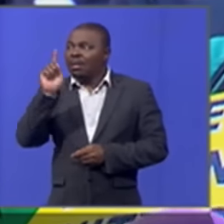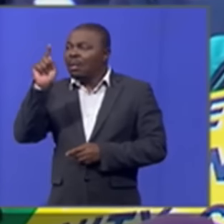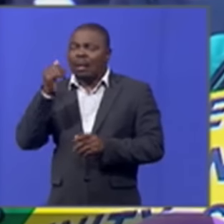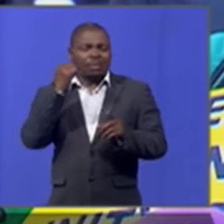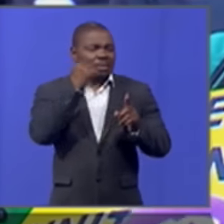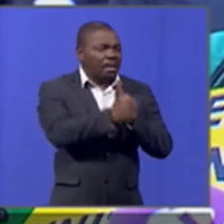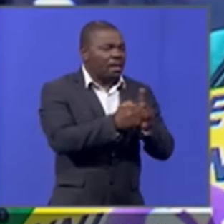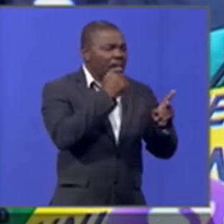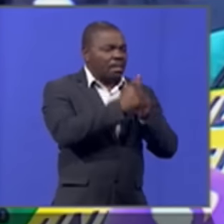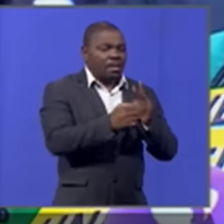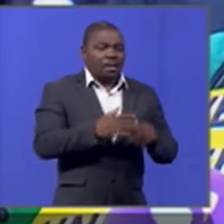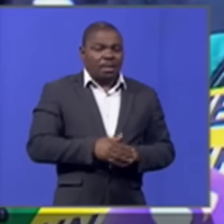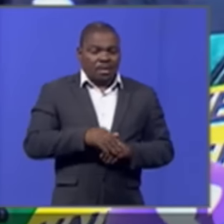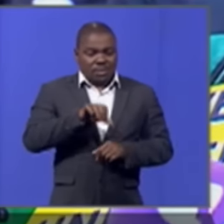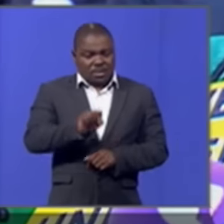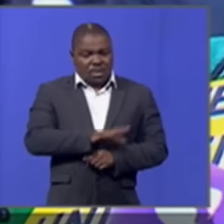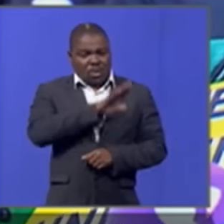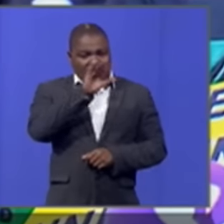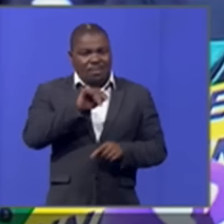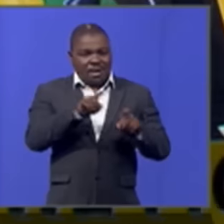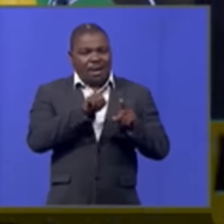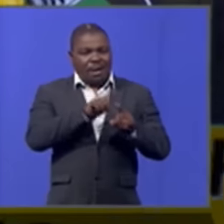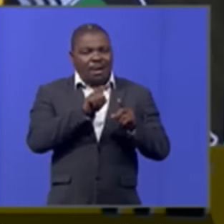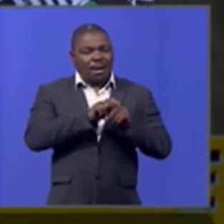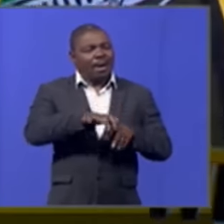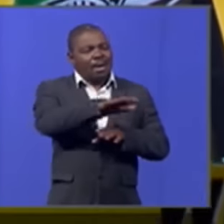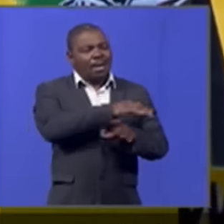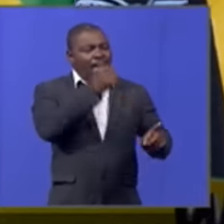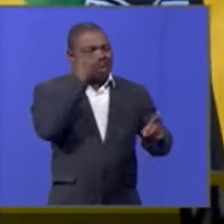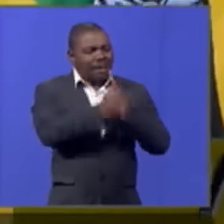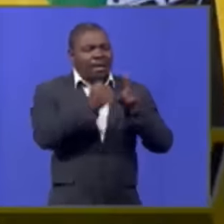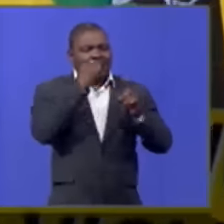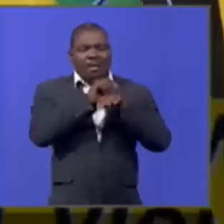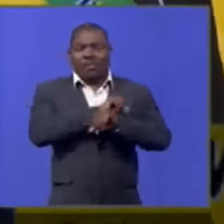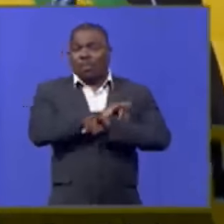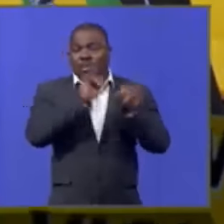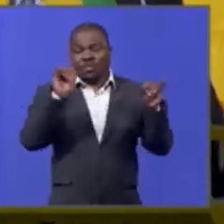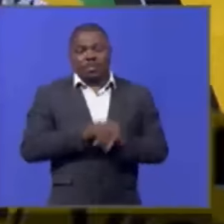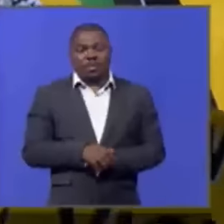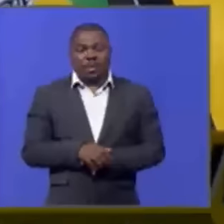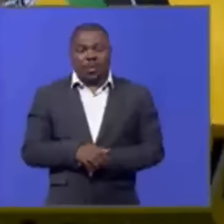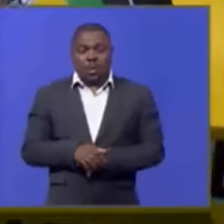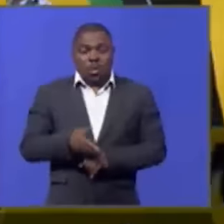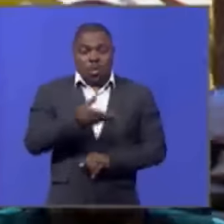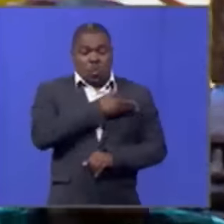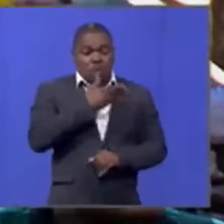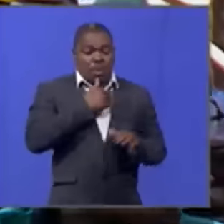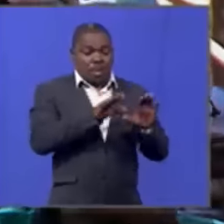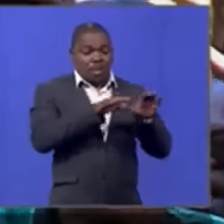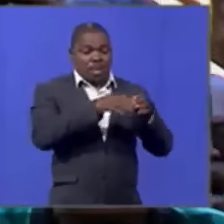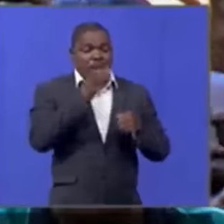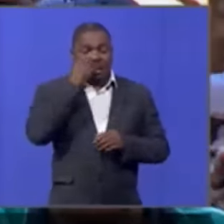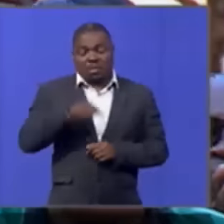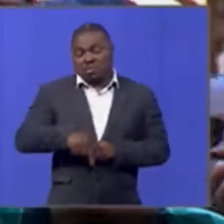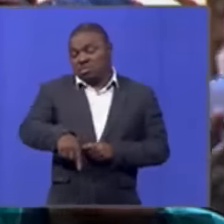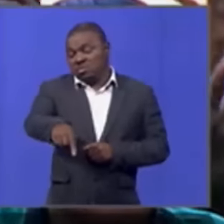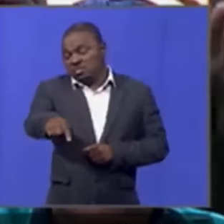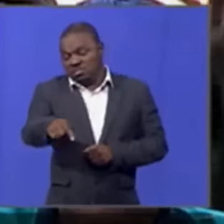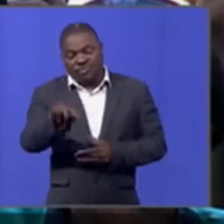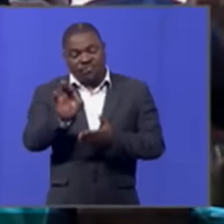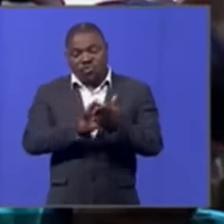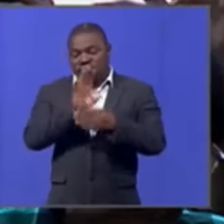country is now reduced to a slaughtering field. Leki ya basadi ya re tlile go boykhota ditlhopho fa morero